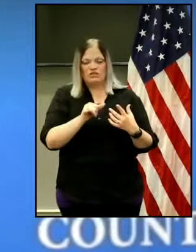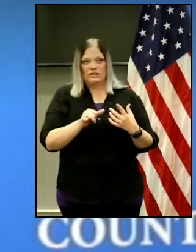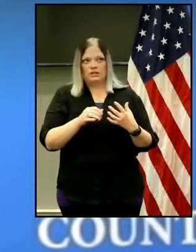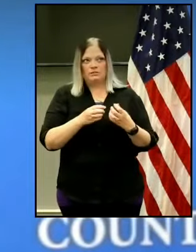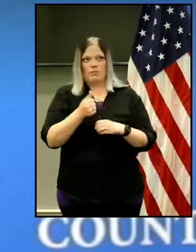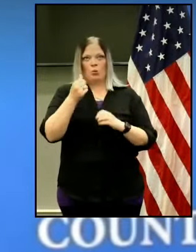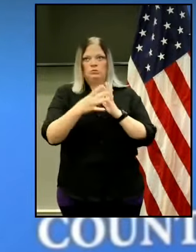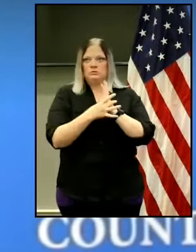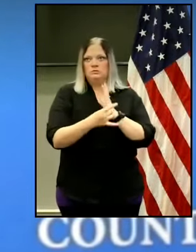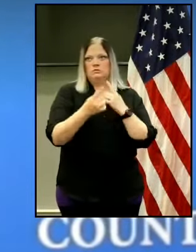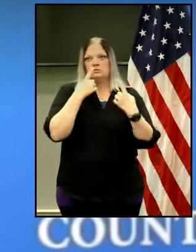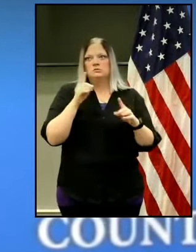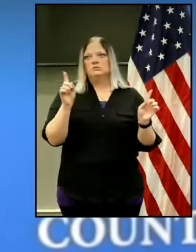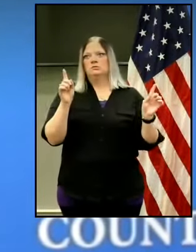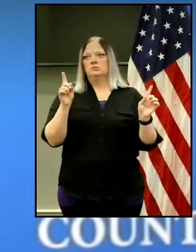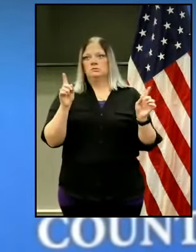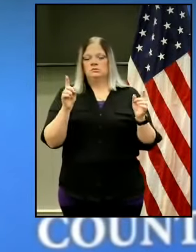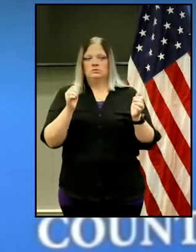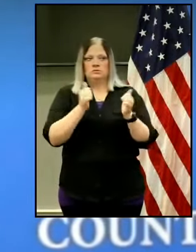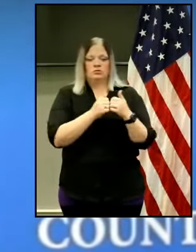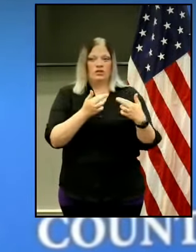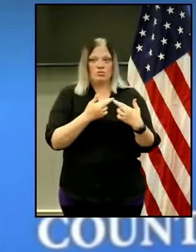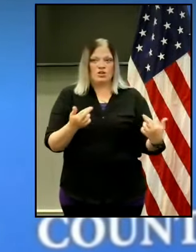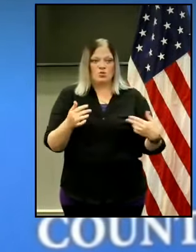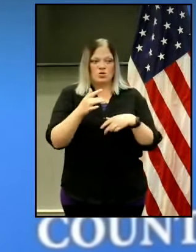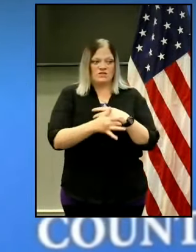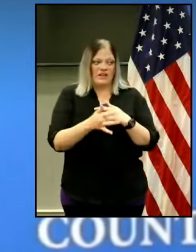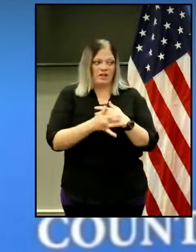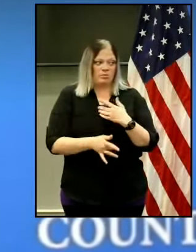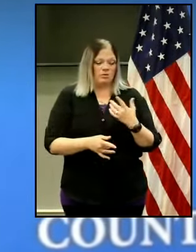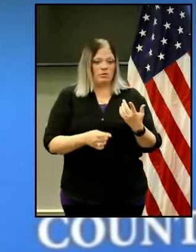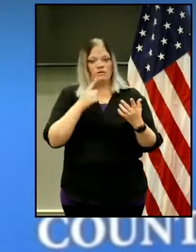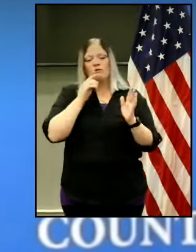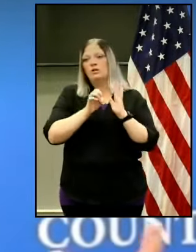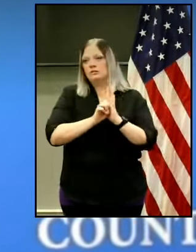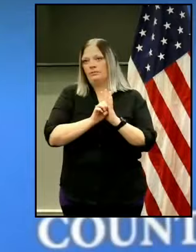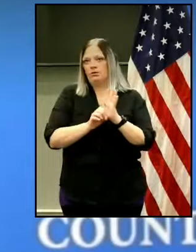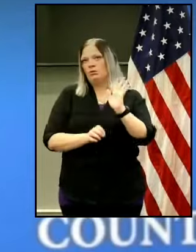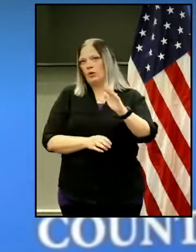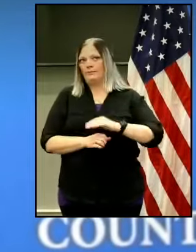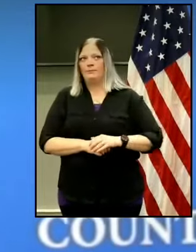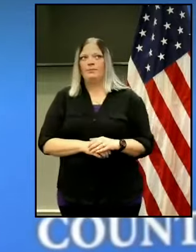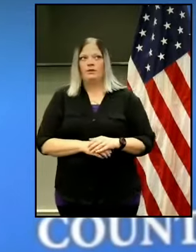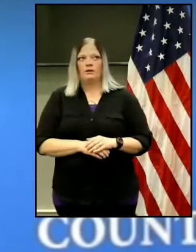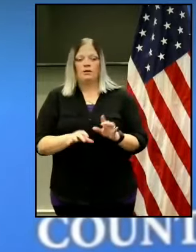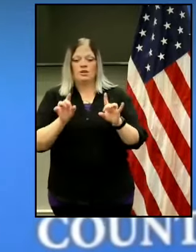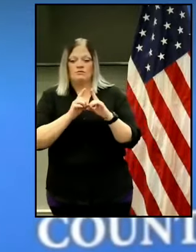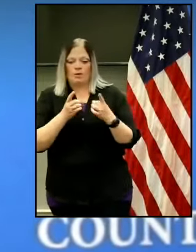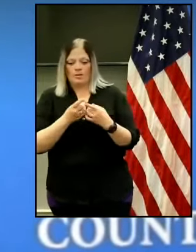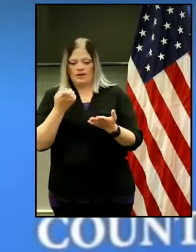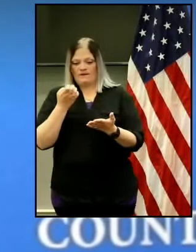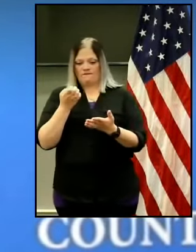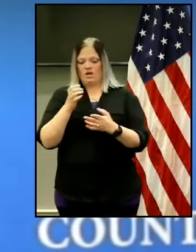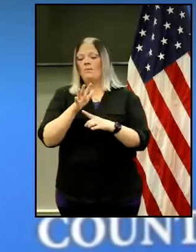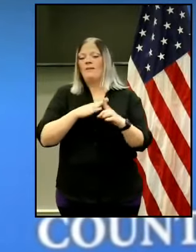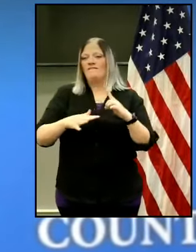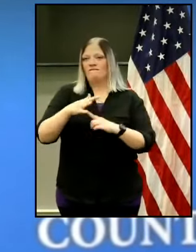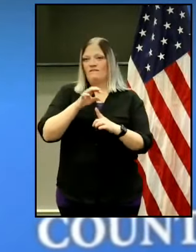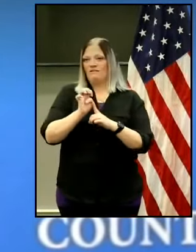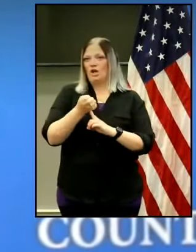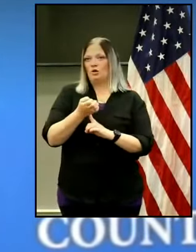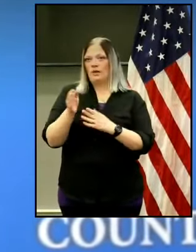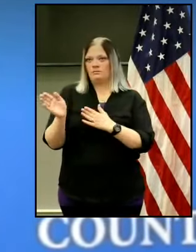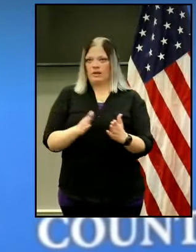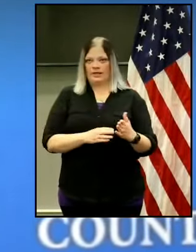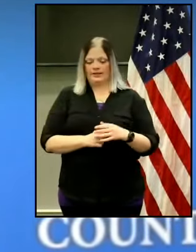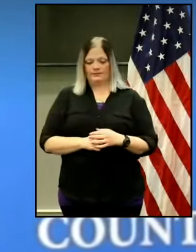most efficiency out of them with regards to the resources that are available. For example, I'll give you an example, Department of Environment and Planning.